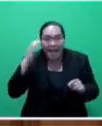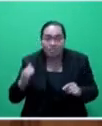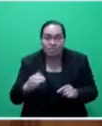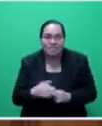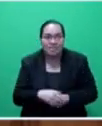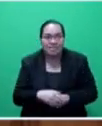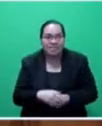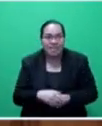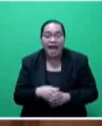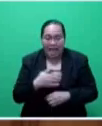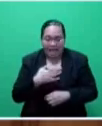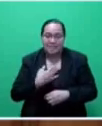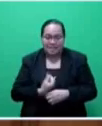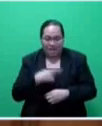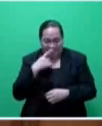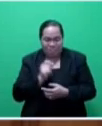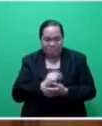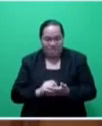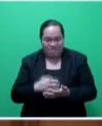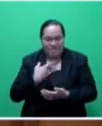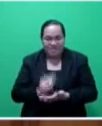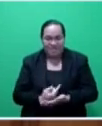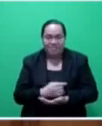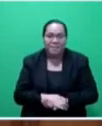I can write things myself already.